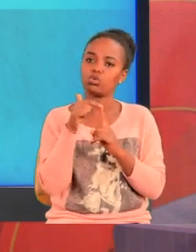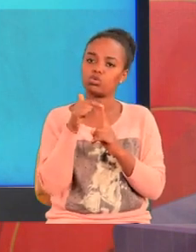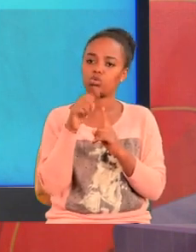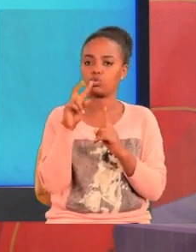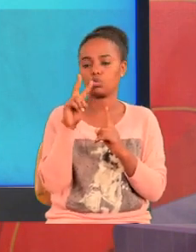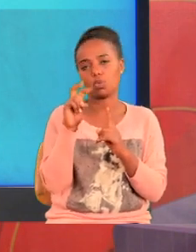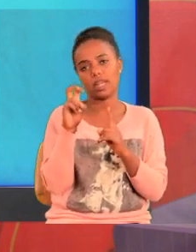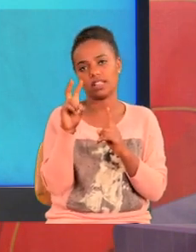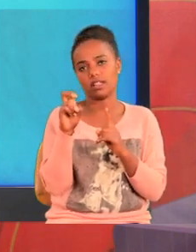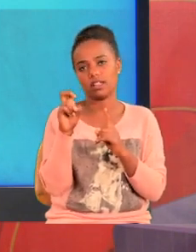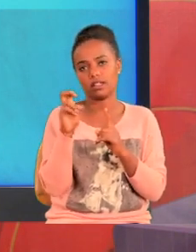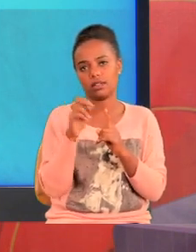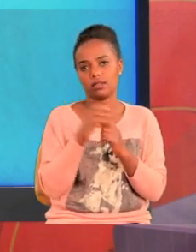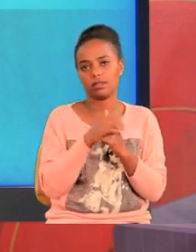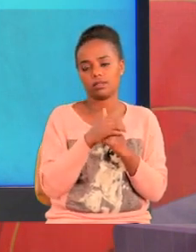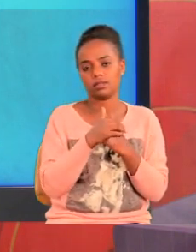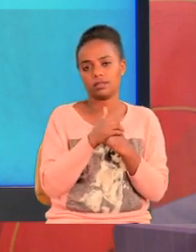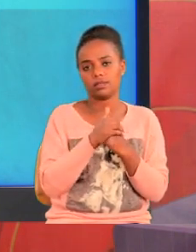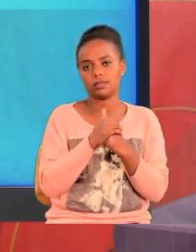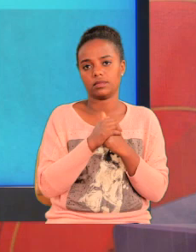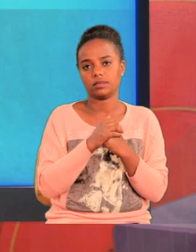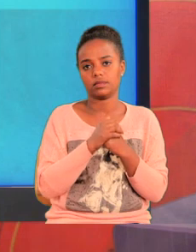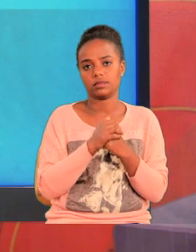20 and so on.